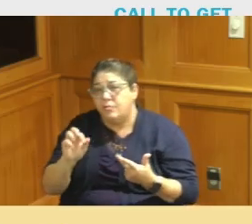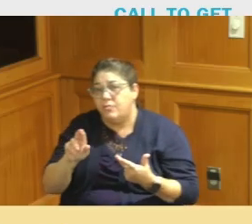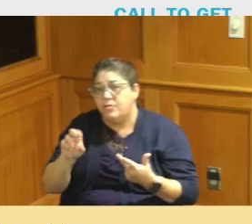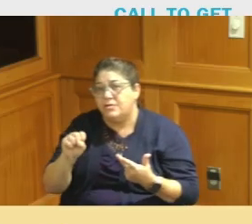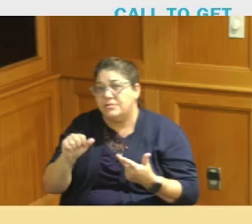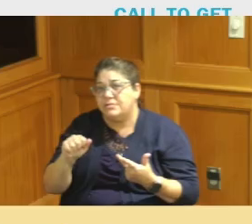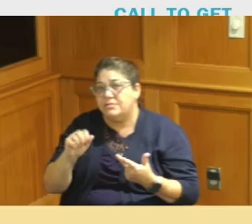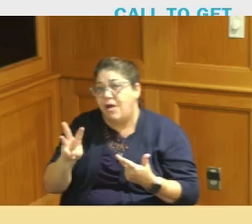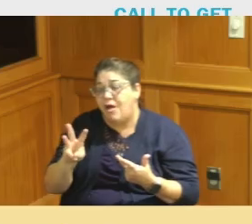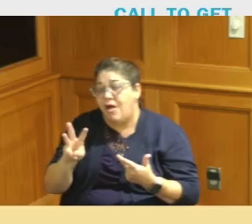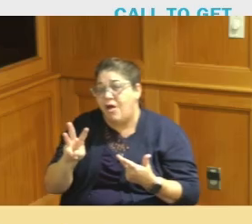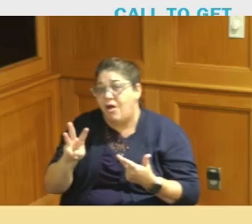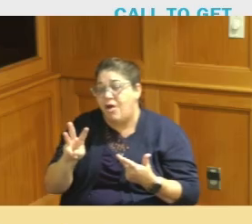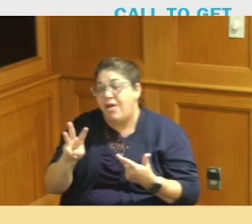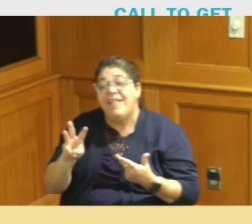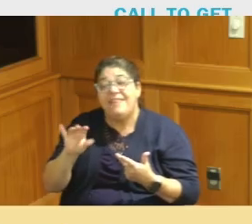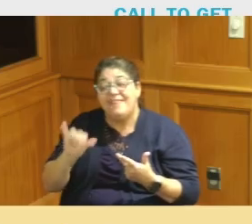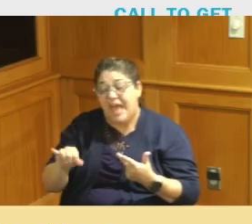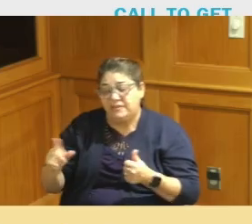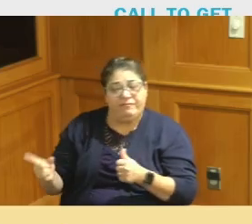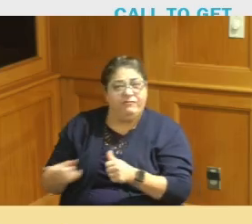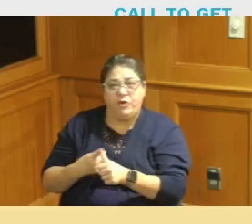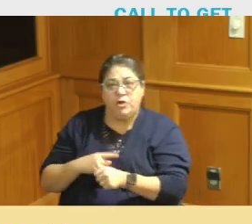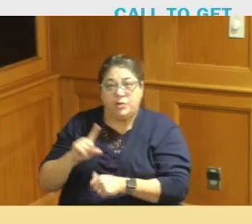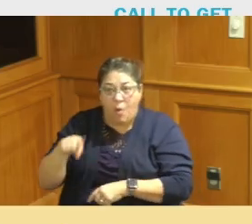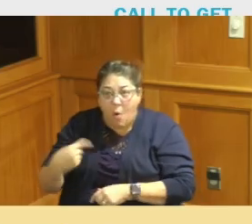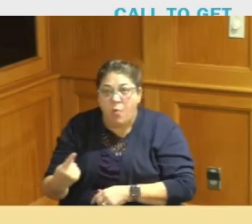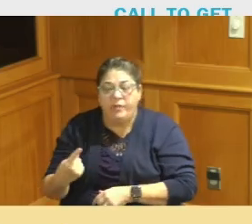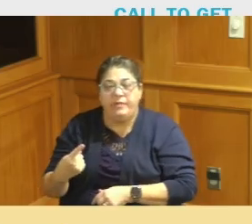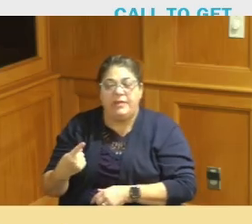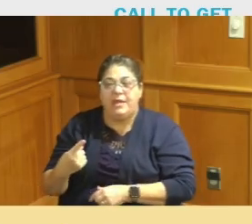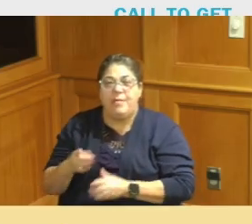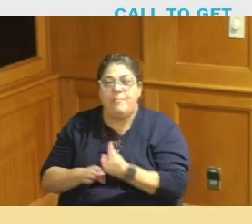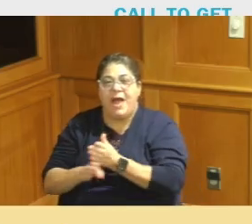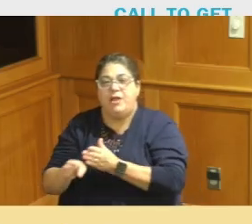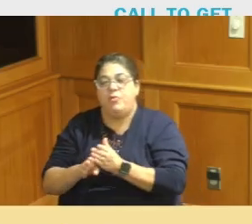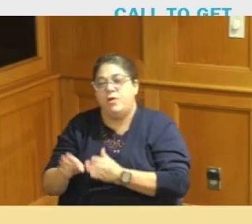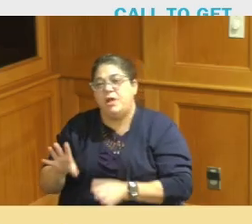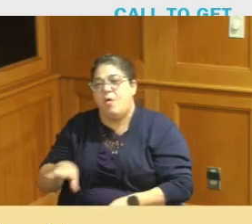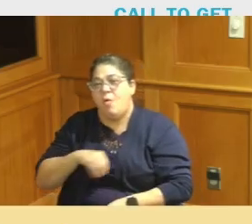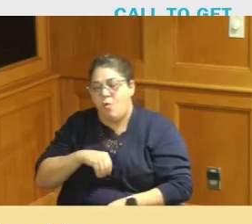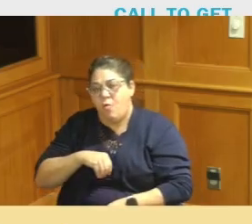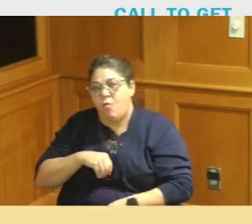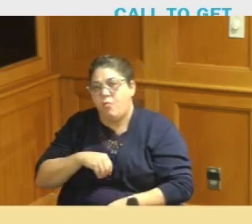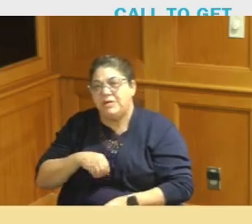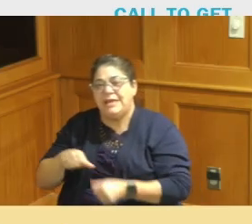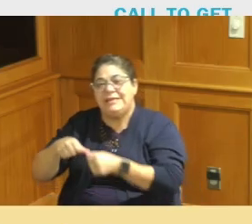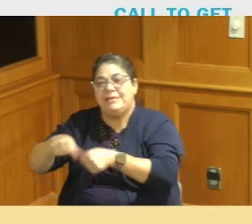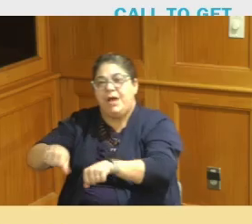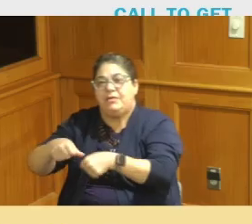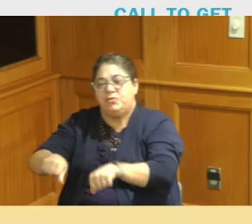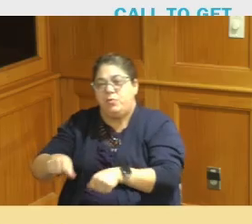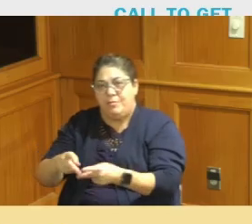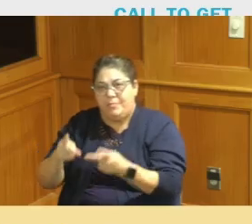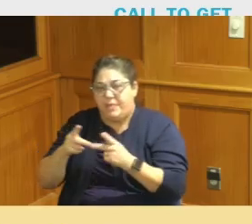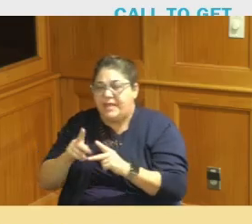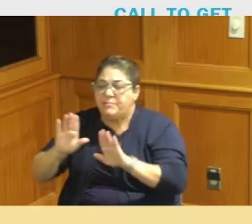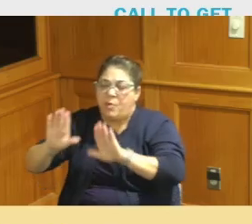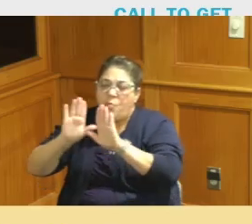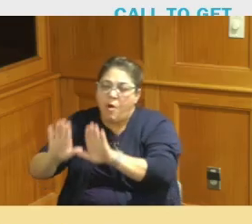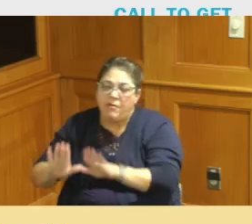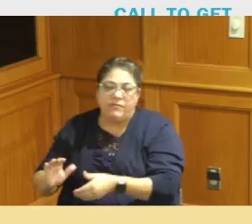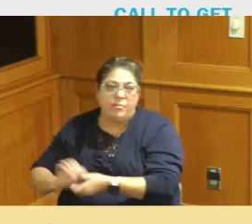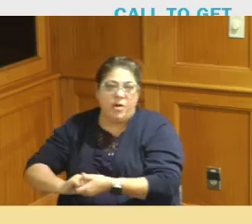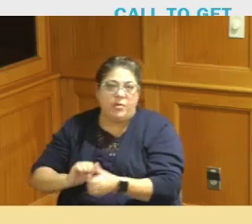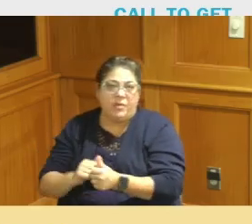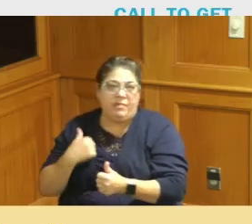region's first minority depository institution, or only minority depository institution, is serving in that regard and has really been a wonderful partner to